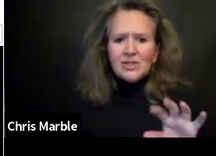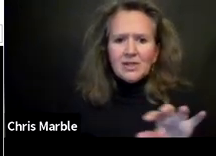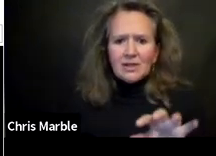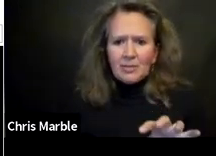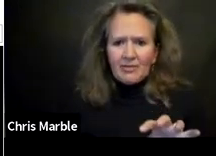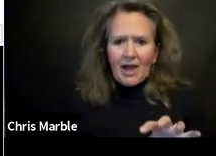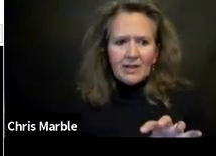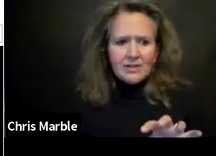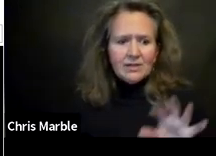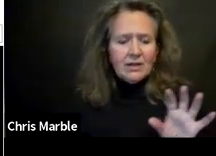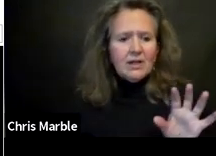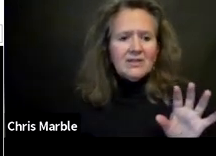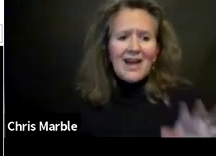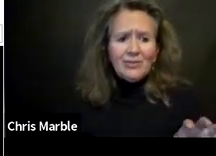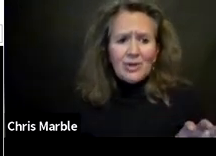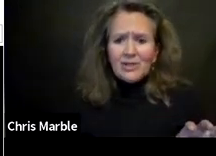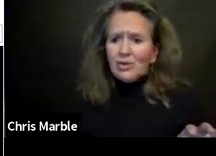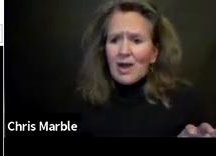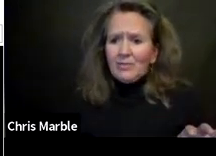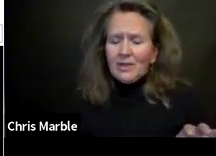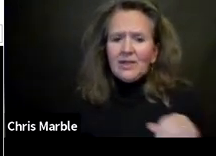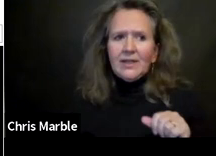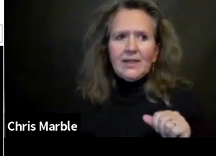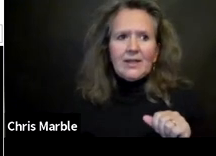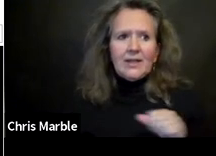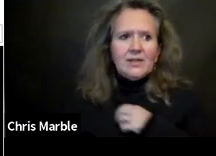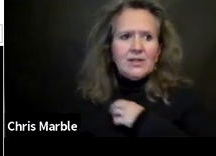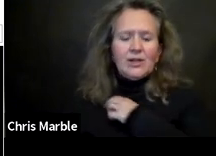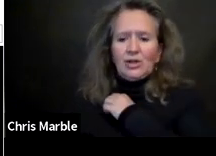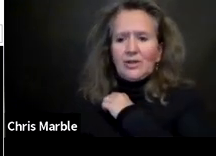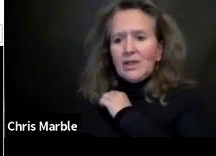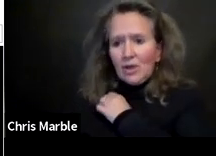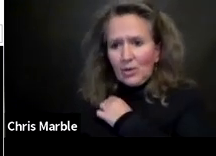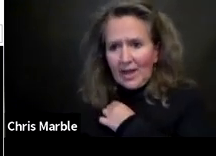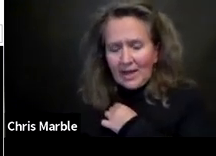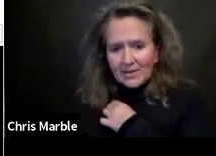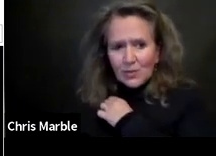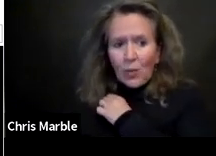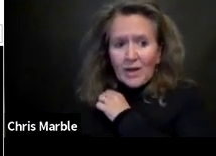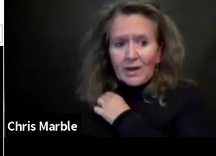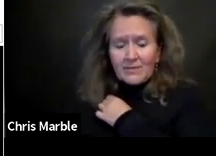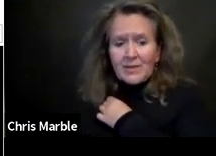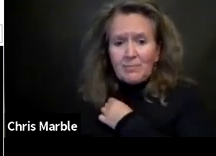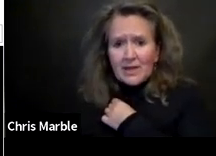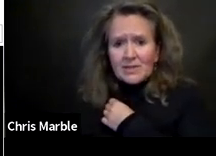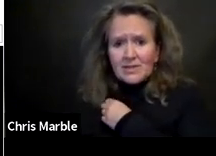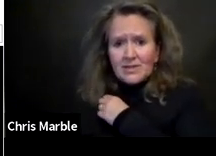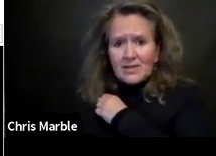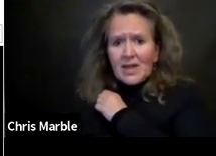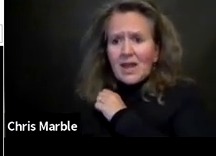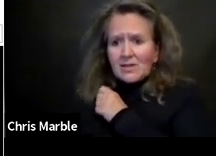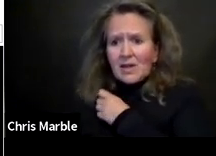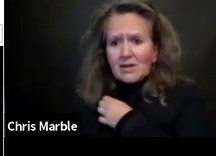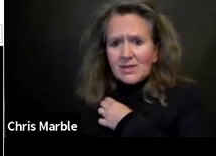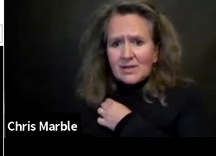So just a couple of highlights here. Live transcribe. It is currently known as one of the best